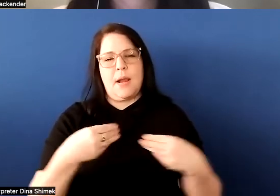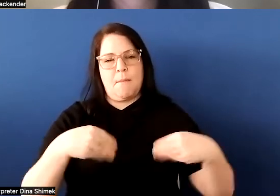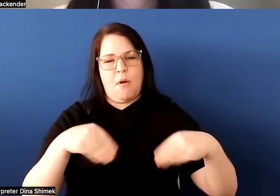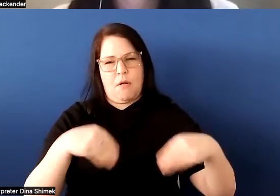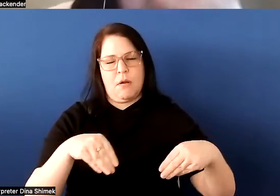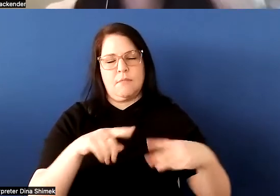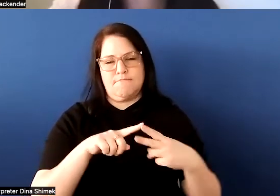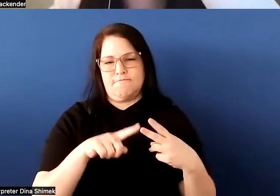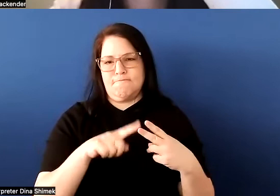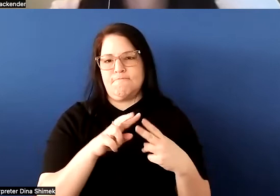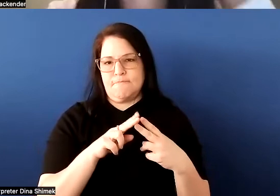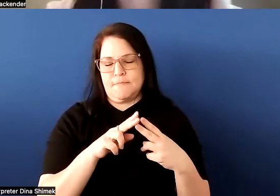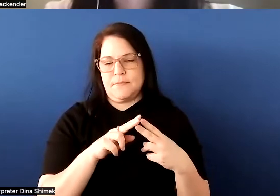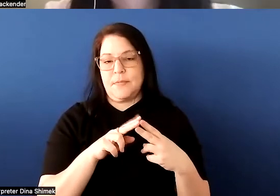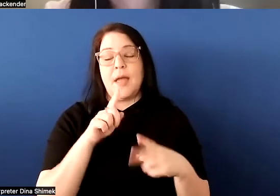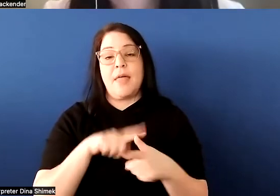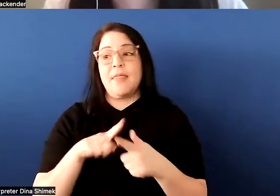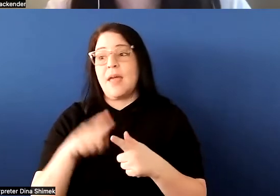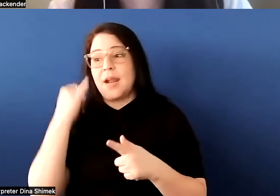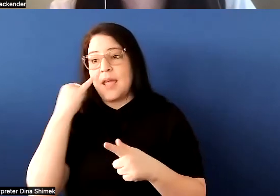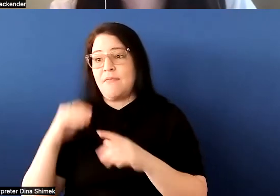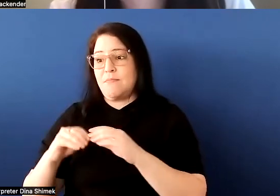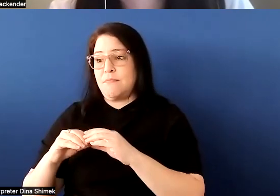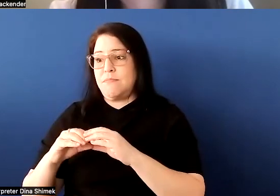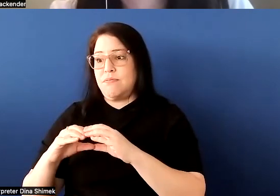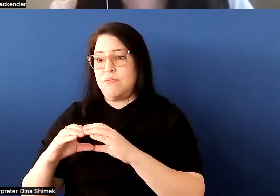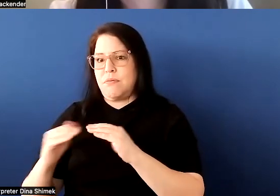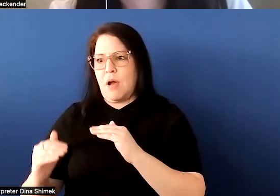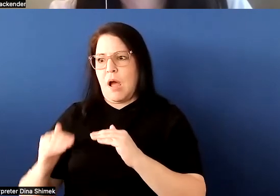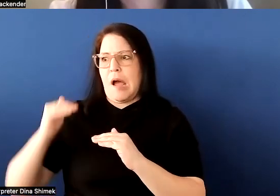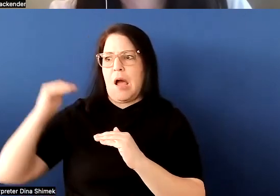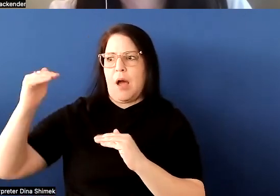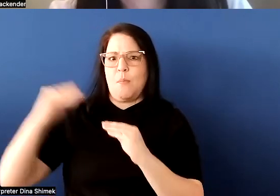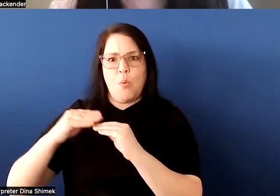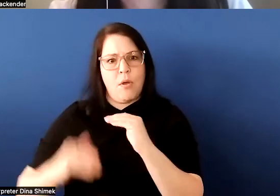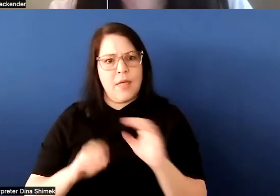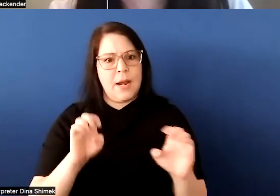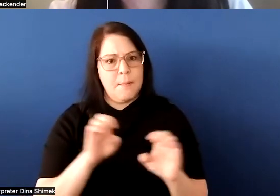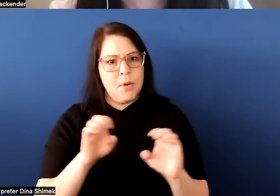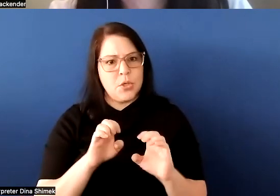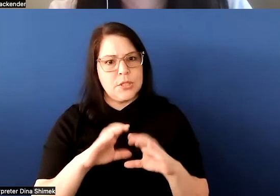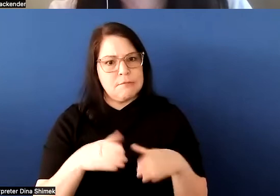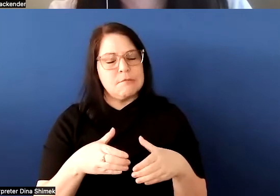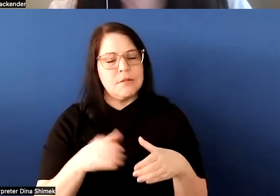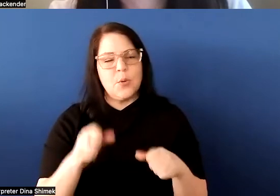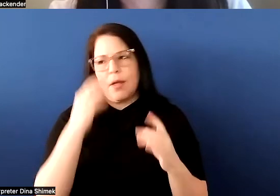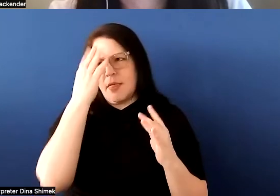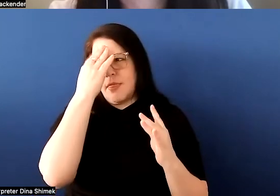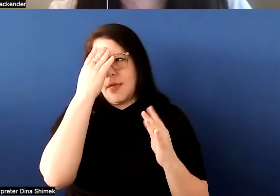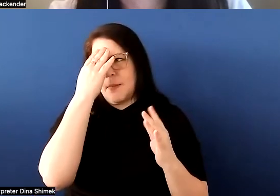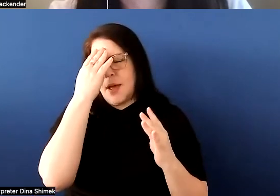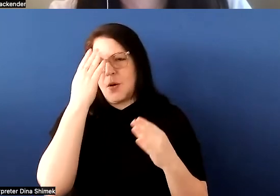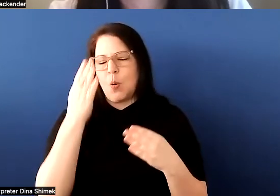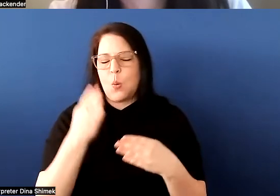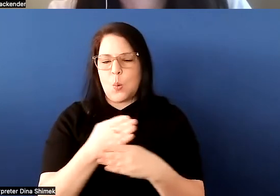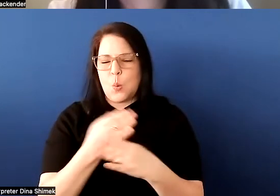And then for monies that accumulate above and beyond your emergency fund, you can start to think more intermediate or